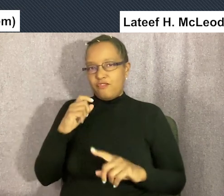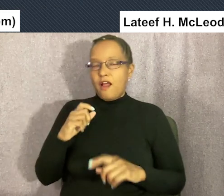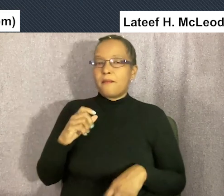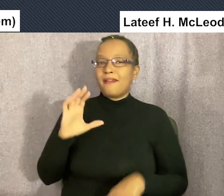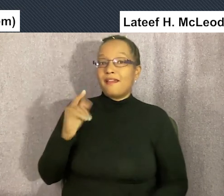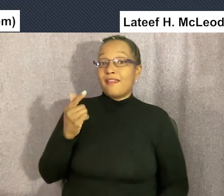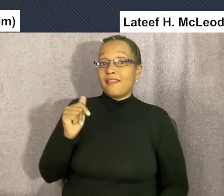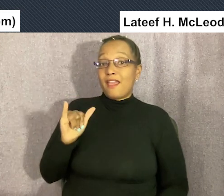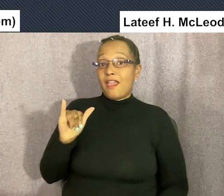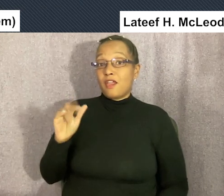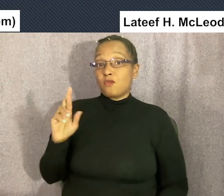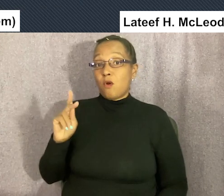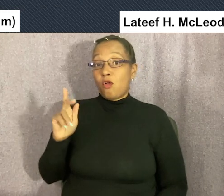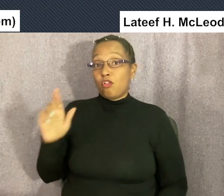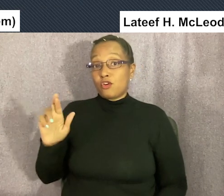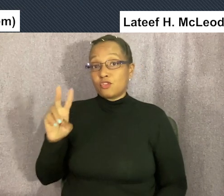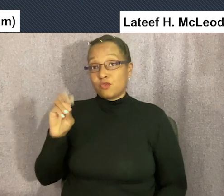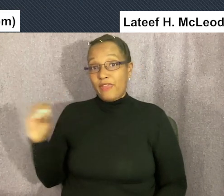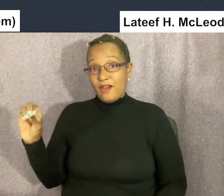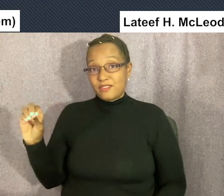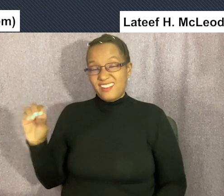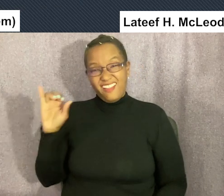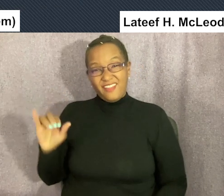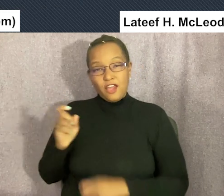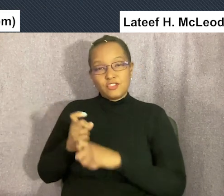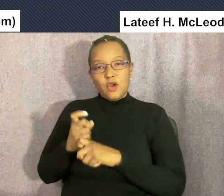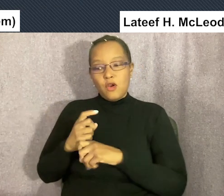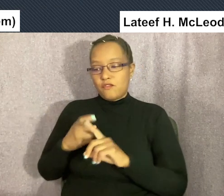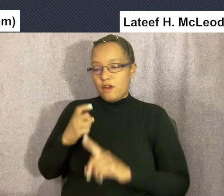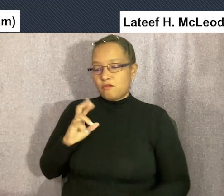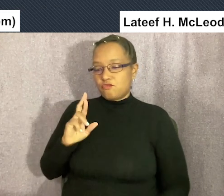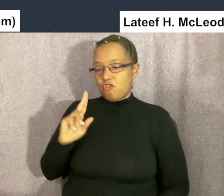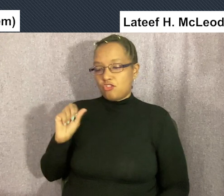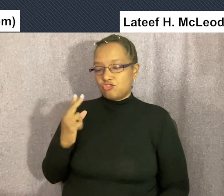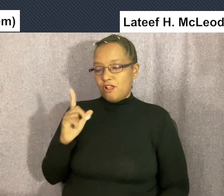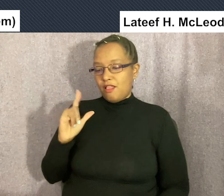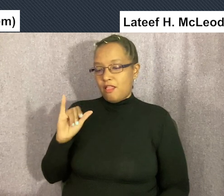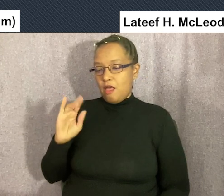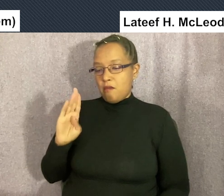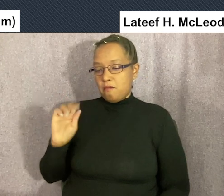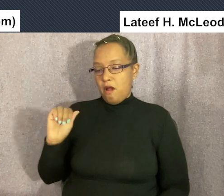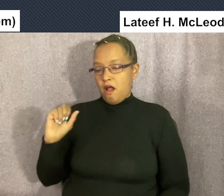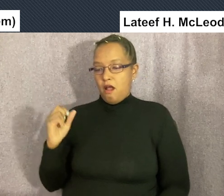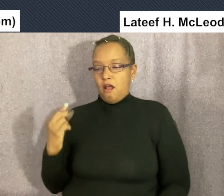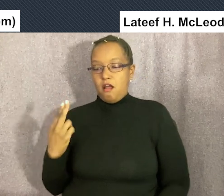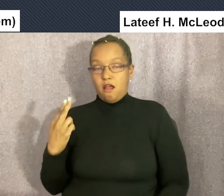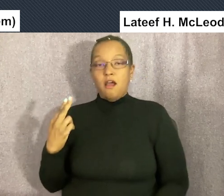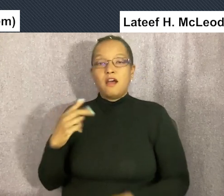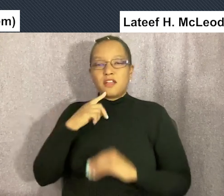2000, which was a joke about a Rush Limbaugh quote about the gay